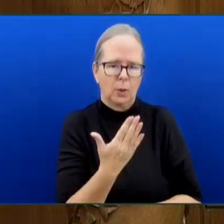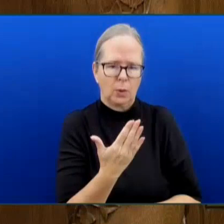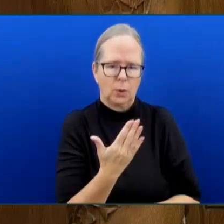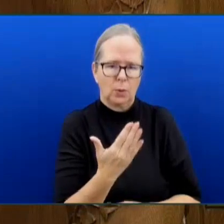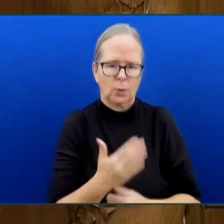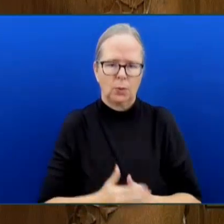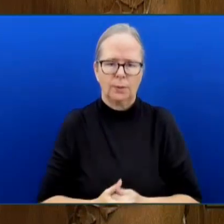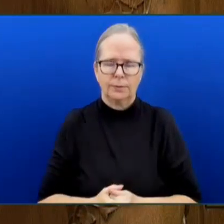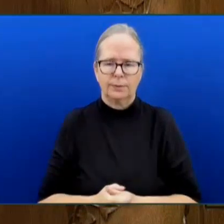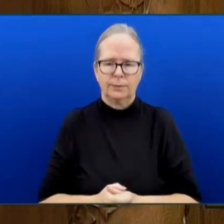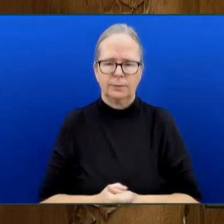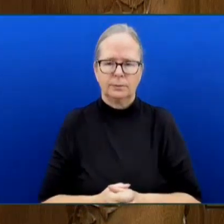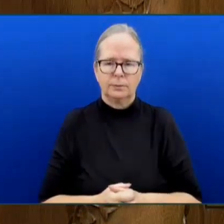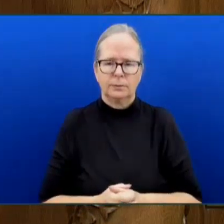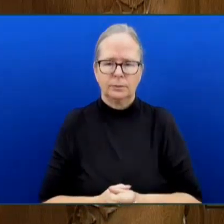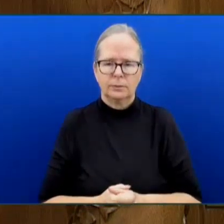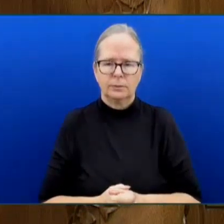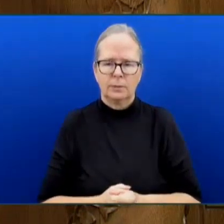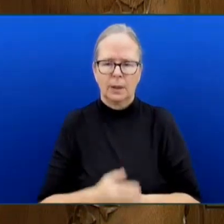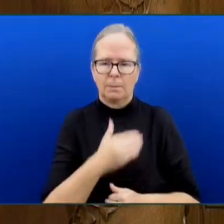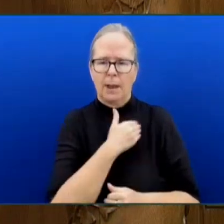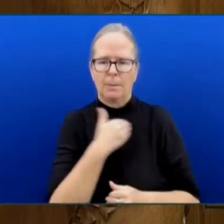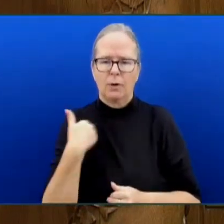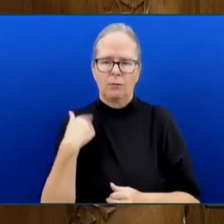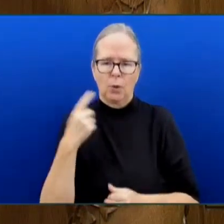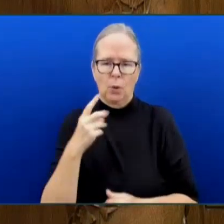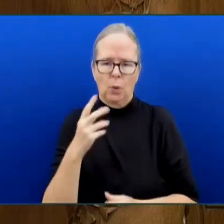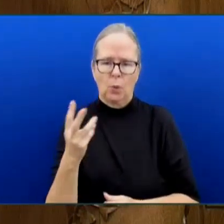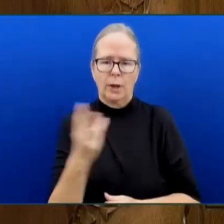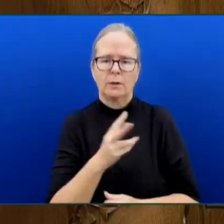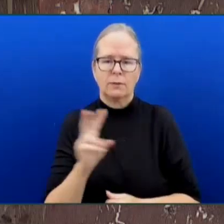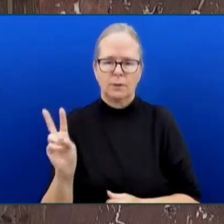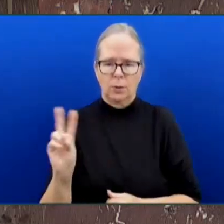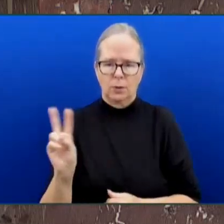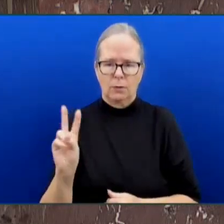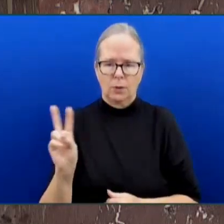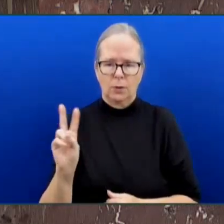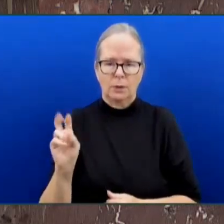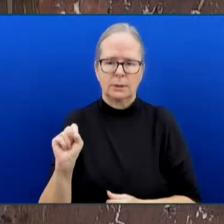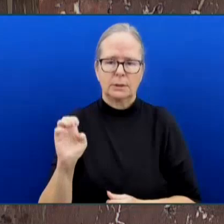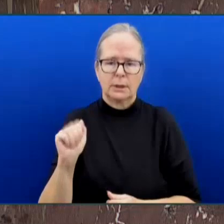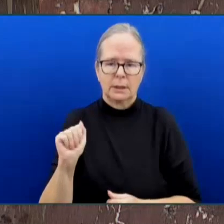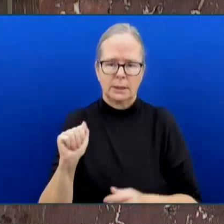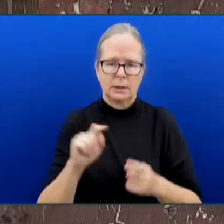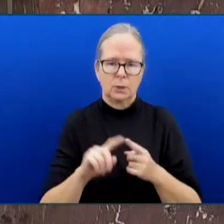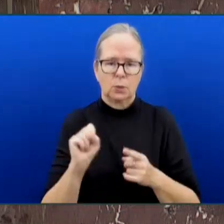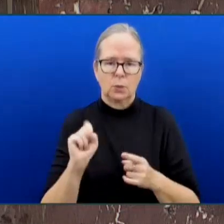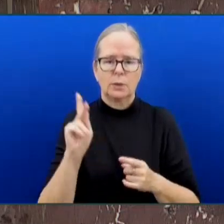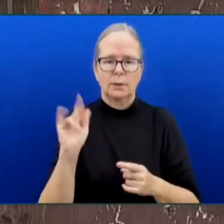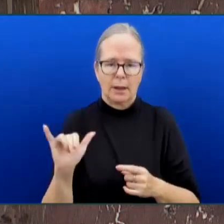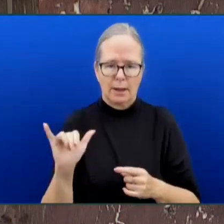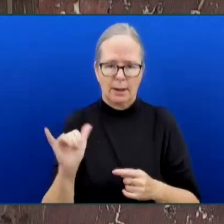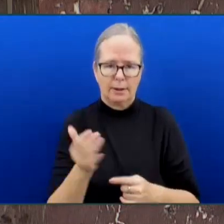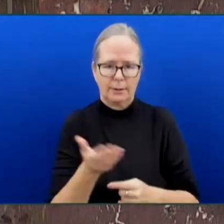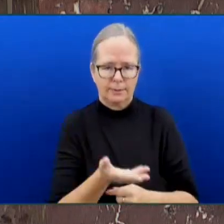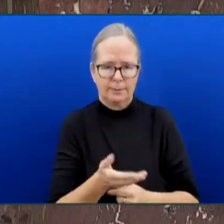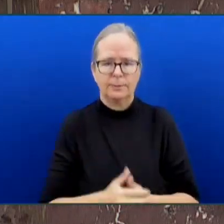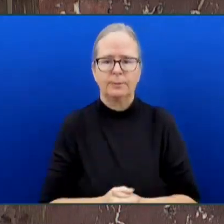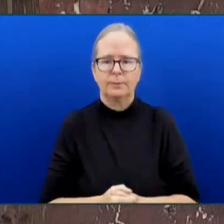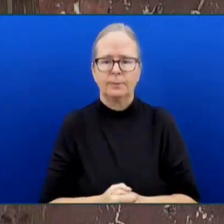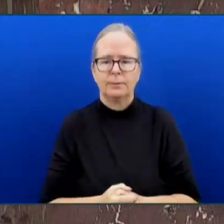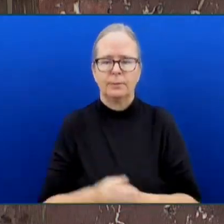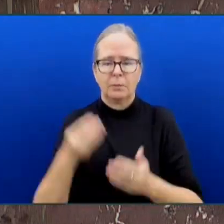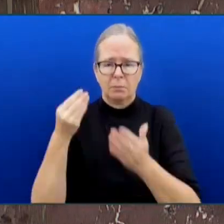Member for West Vancouver, Sea to Sky. Mr. Speaker, despite record high spending, British Columbians continue to see